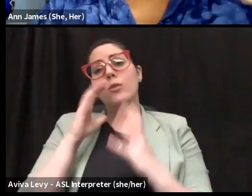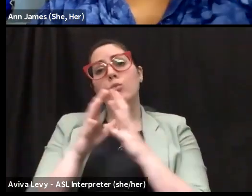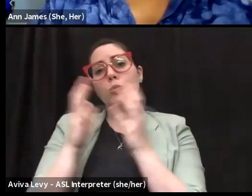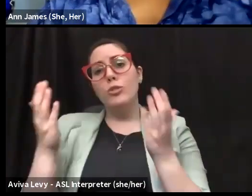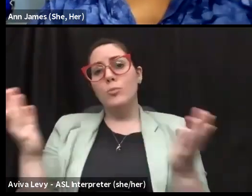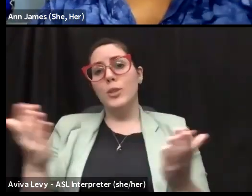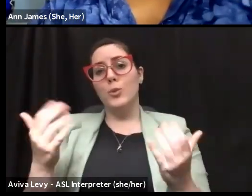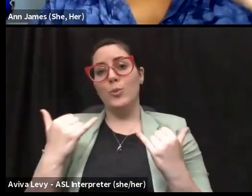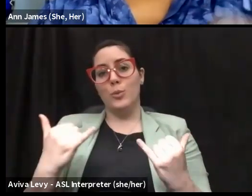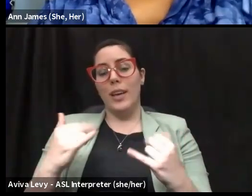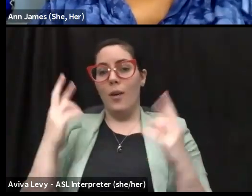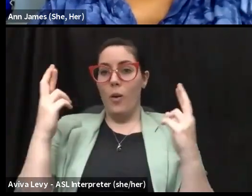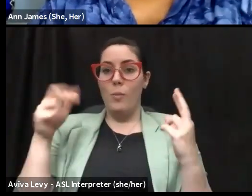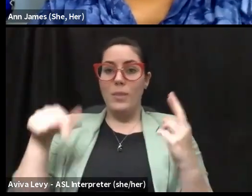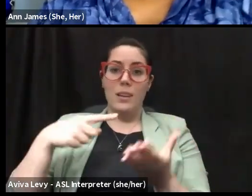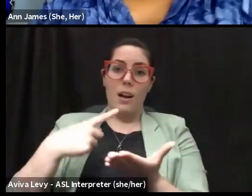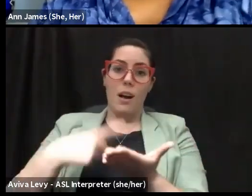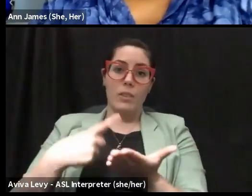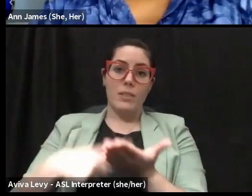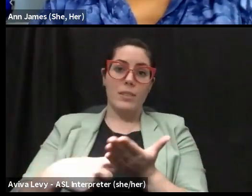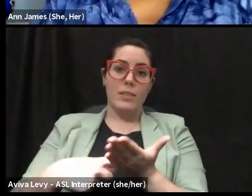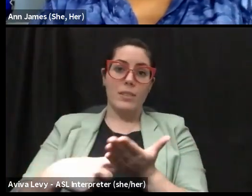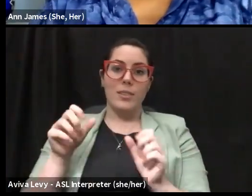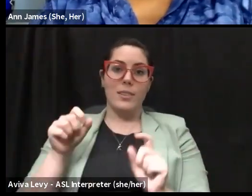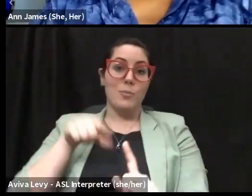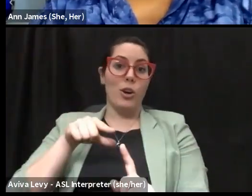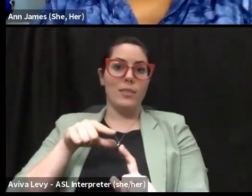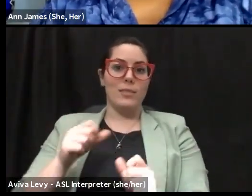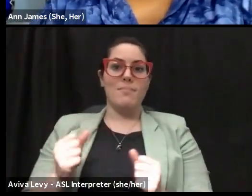today. We hope this conversation sparks many, many